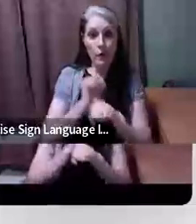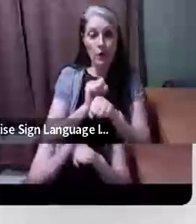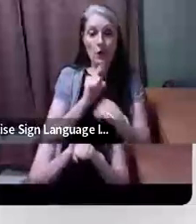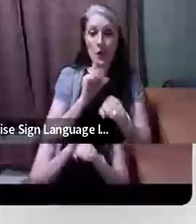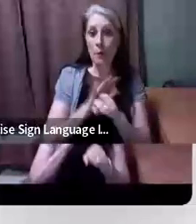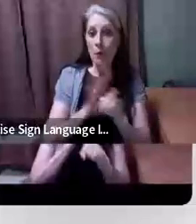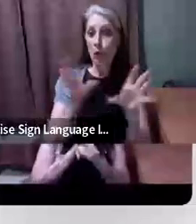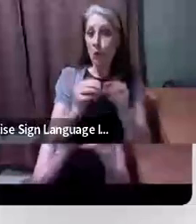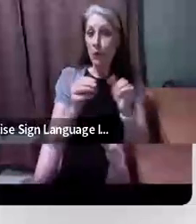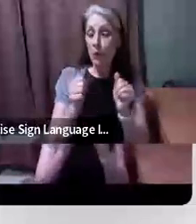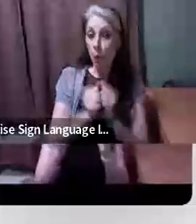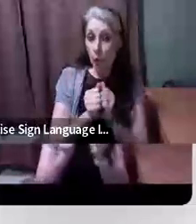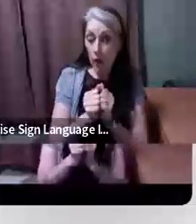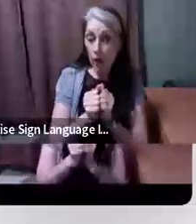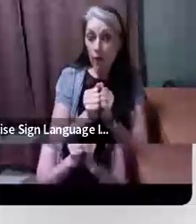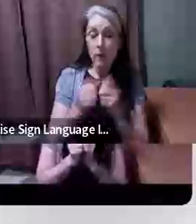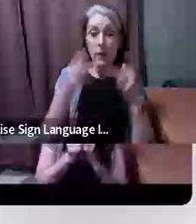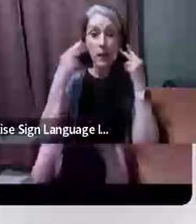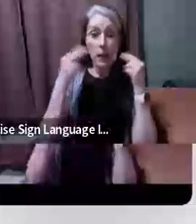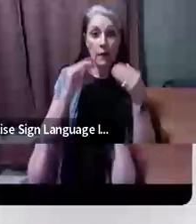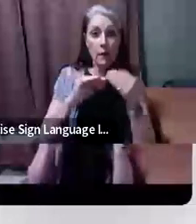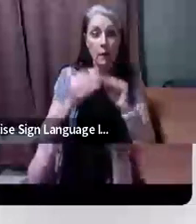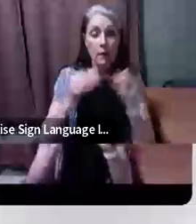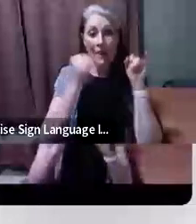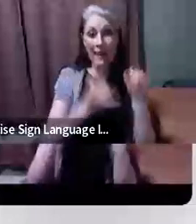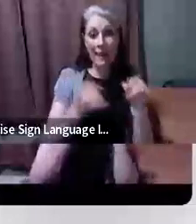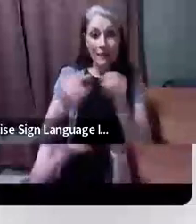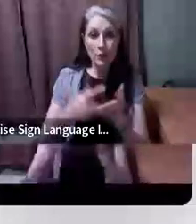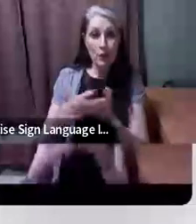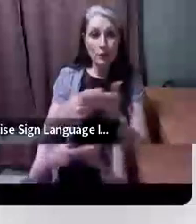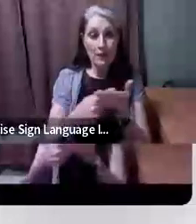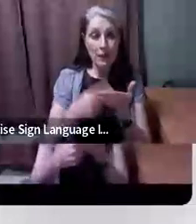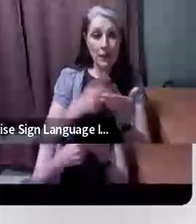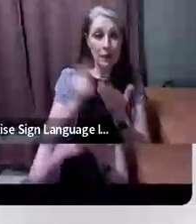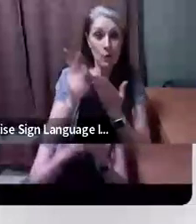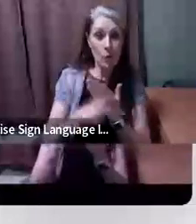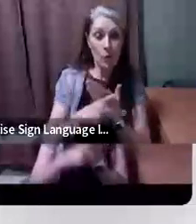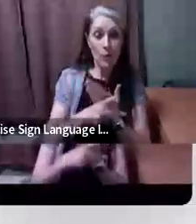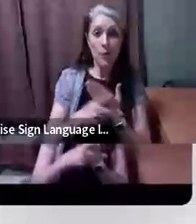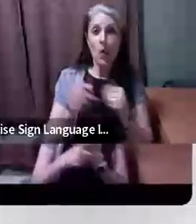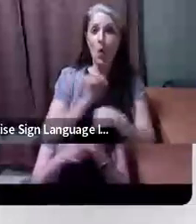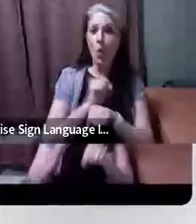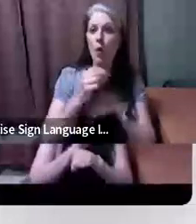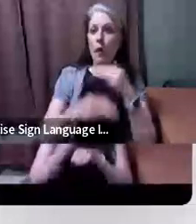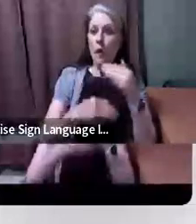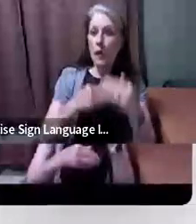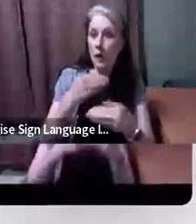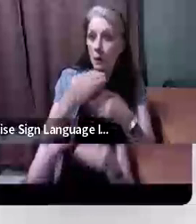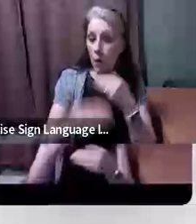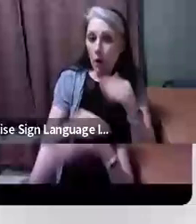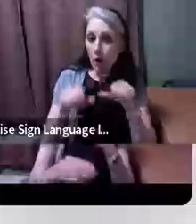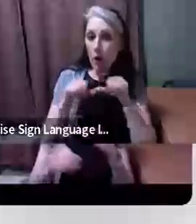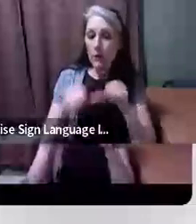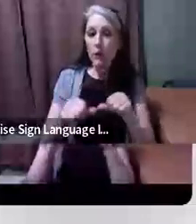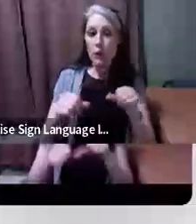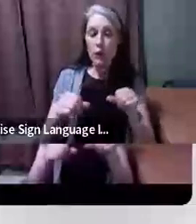to meeting with Native communities individually to discuss the program. This is a work in progress that will continue to evolve the